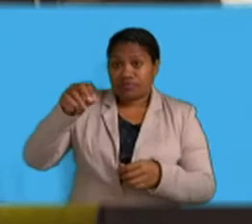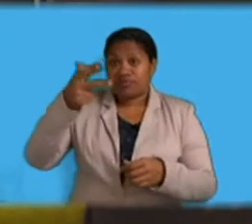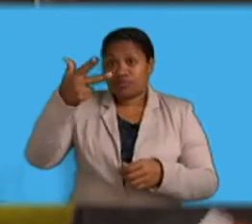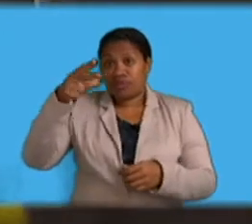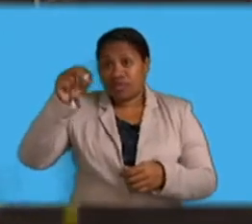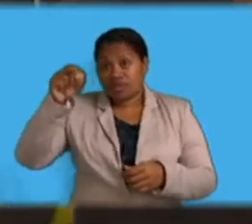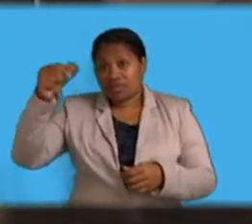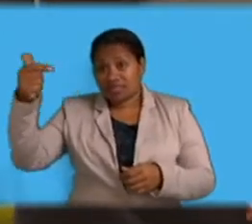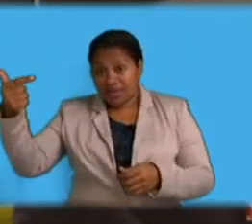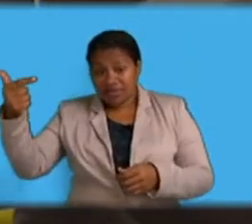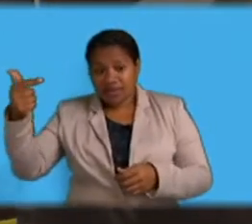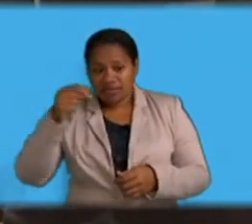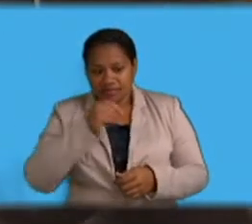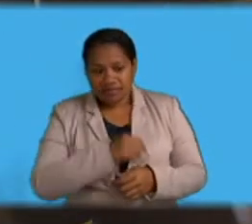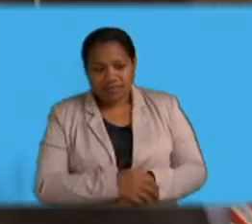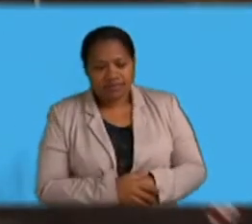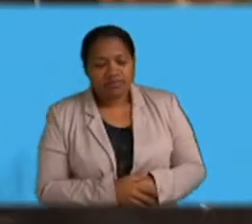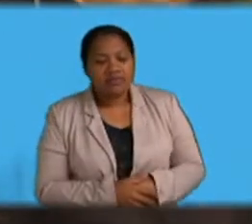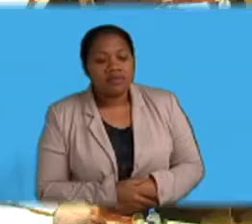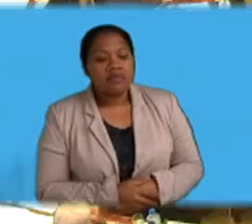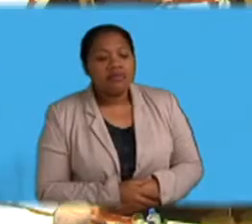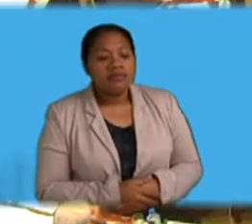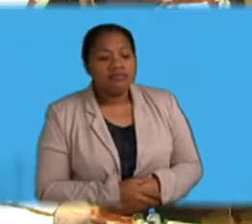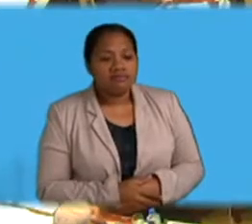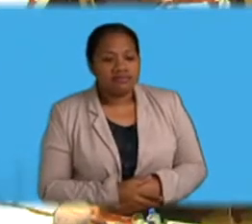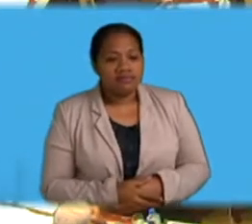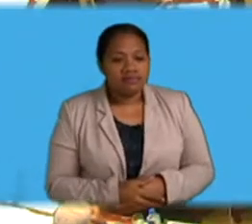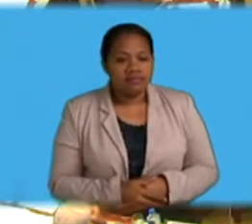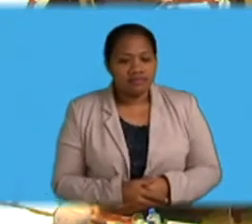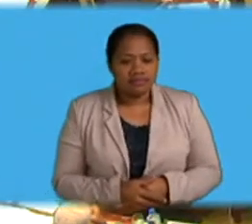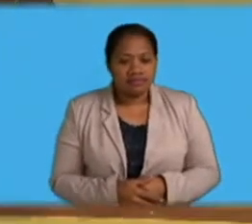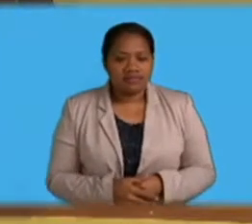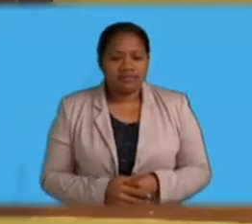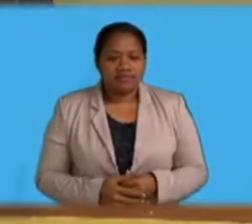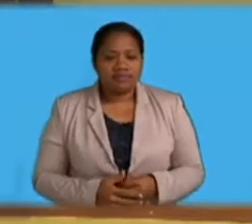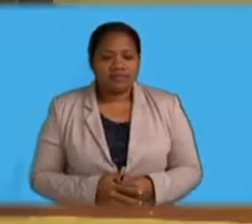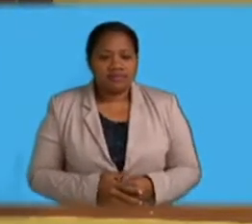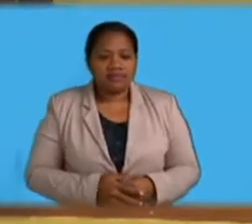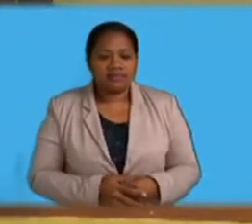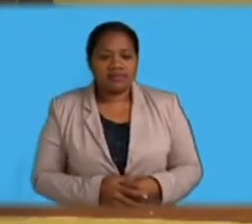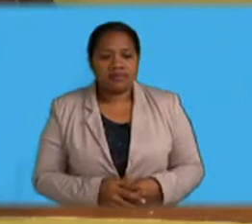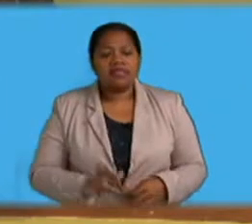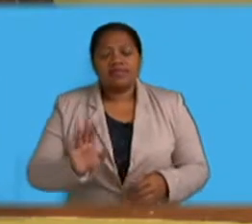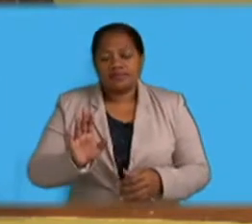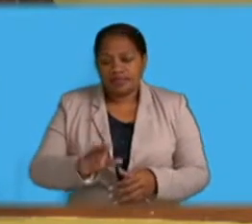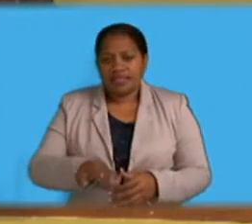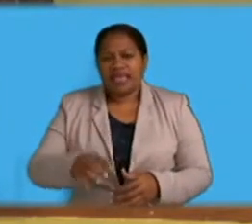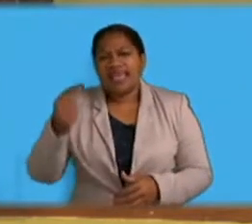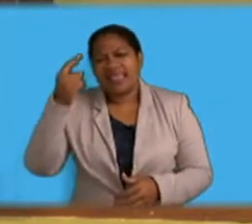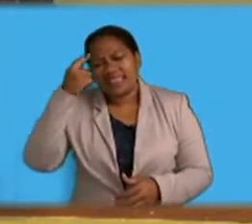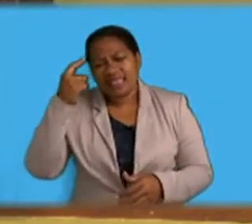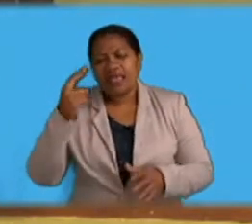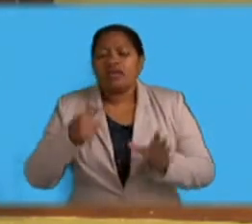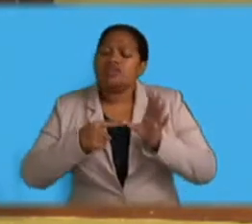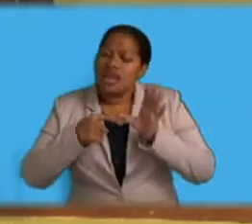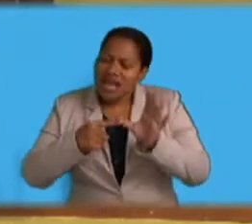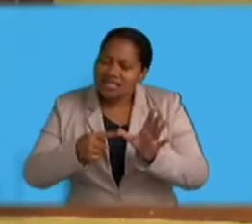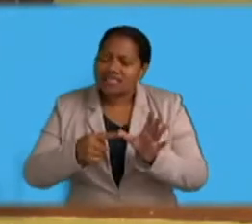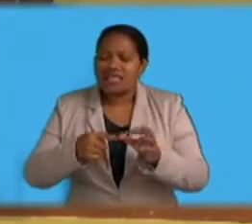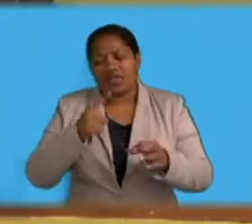permanent... Point of order. Madam, I think the Honourable Attorney General should stick to the answer to the